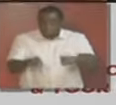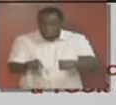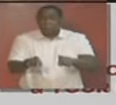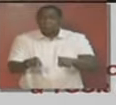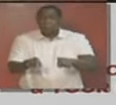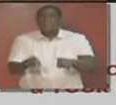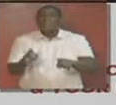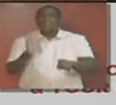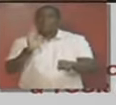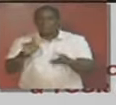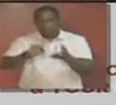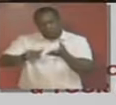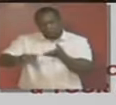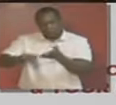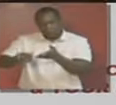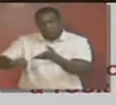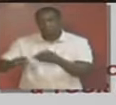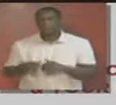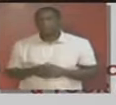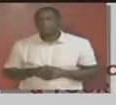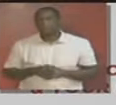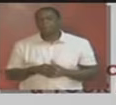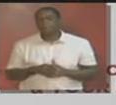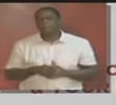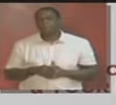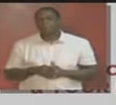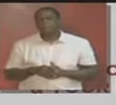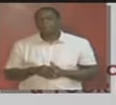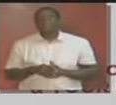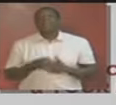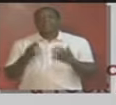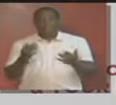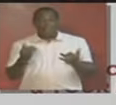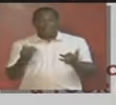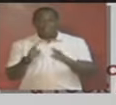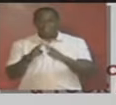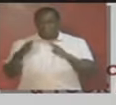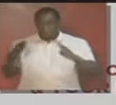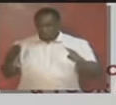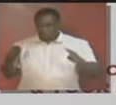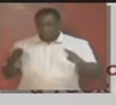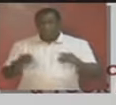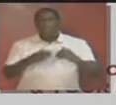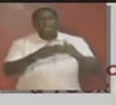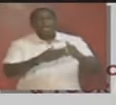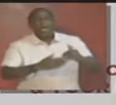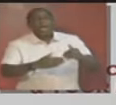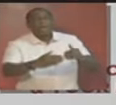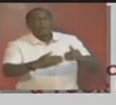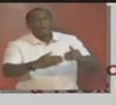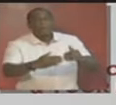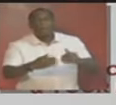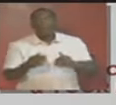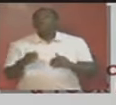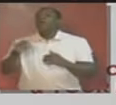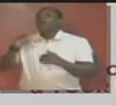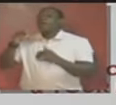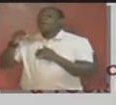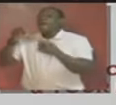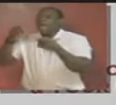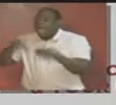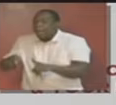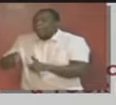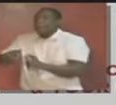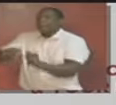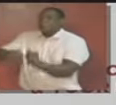your vaccination. Now, there's a difference between subsequent to and as a result of your vaccination. So